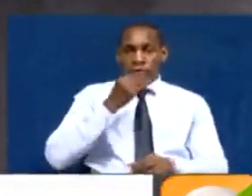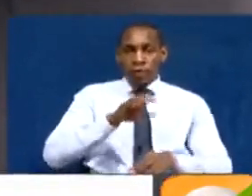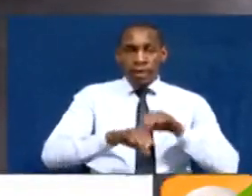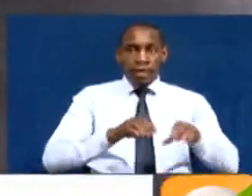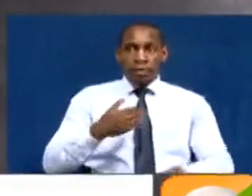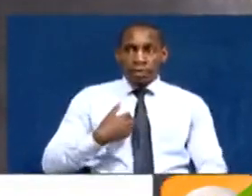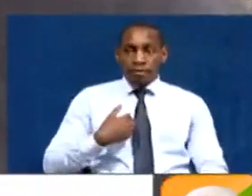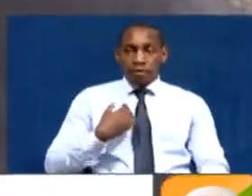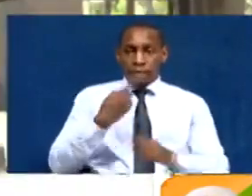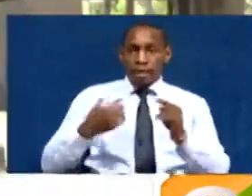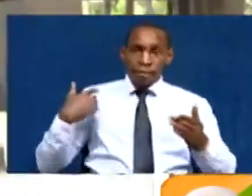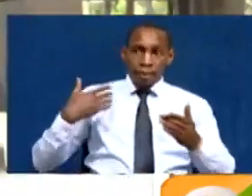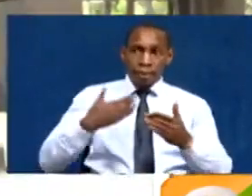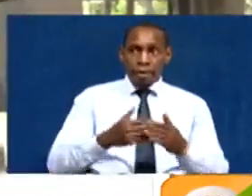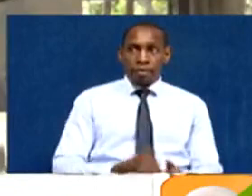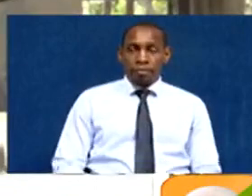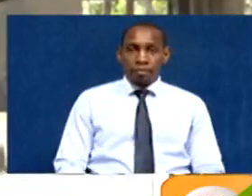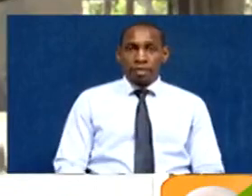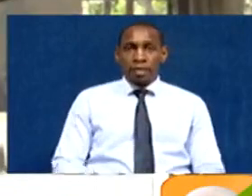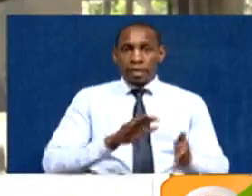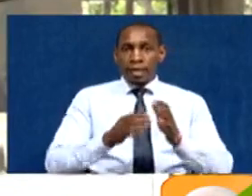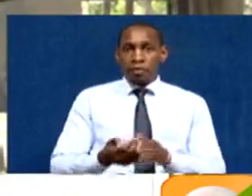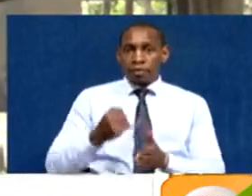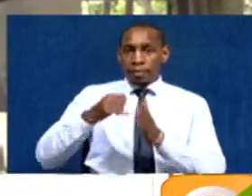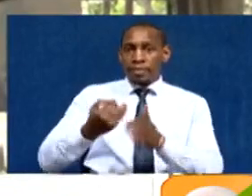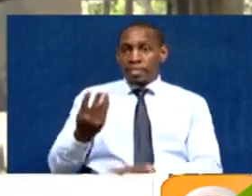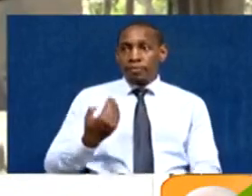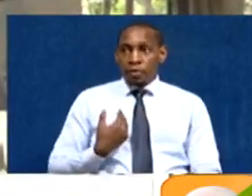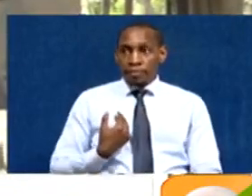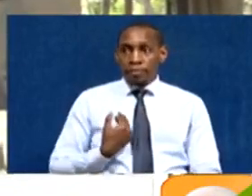animals throughout the year. We have about four machines.